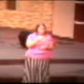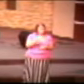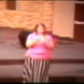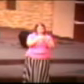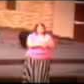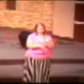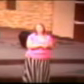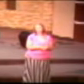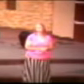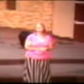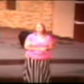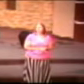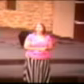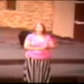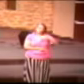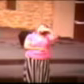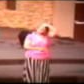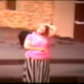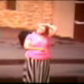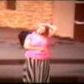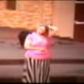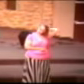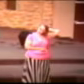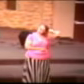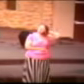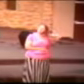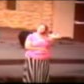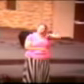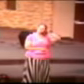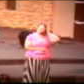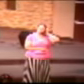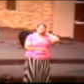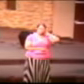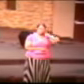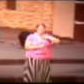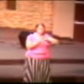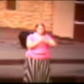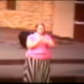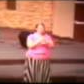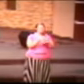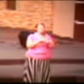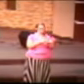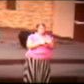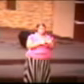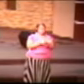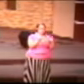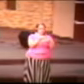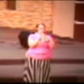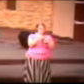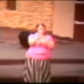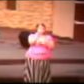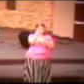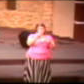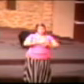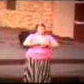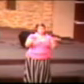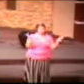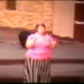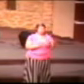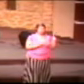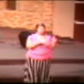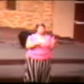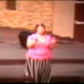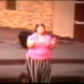text. Let's try to discover what it means together. The word of God for the people of God